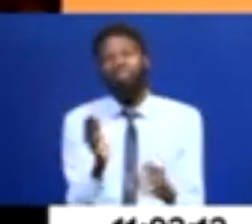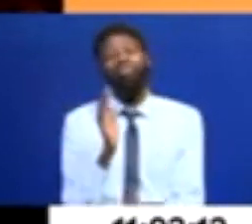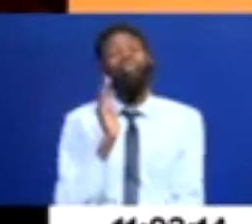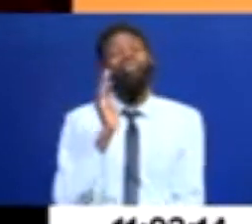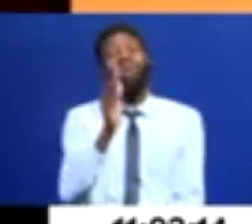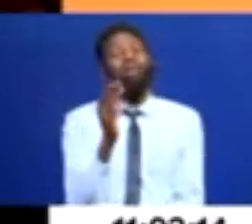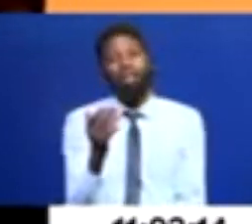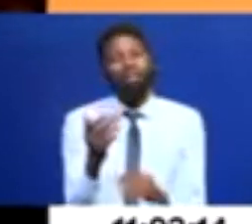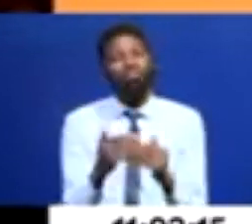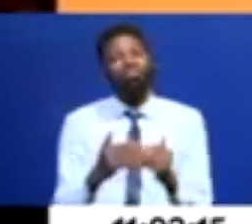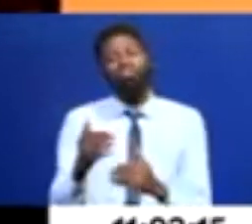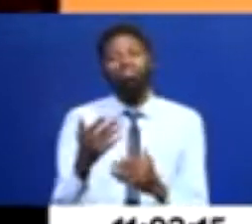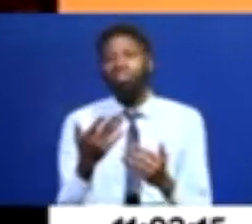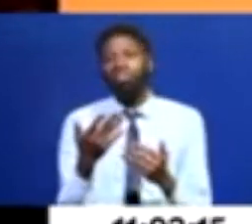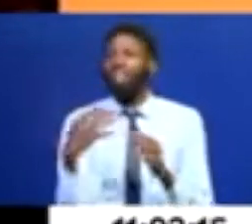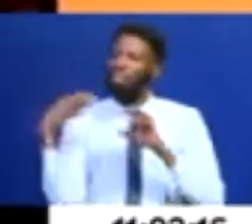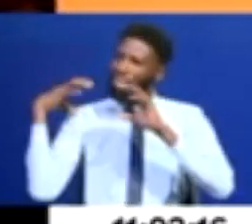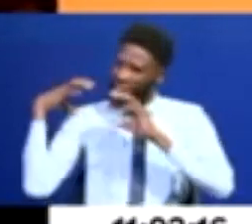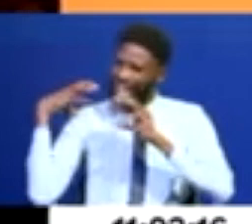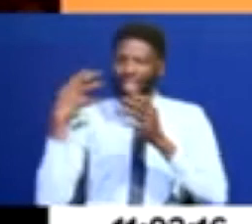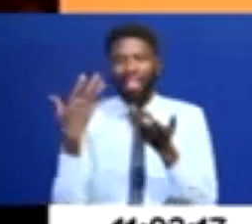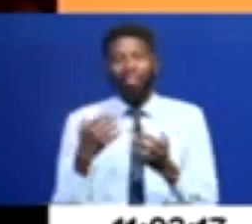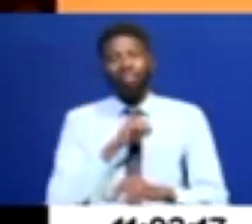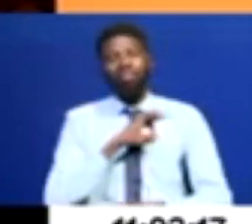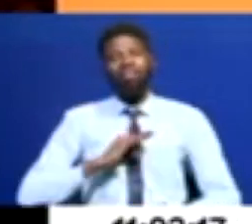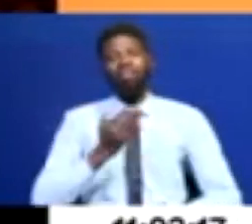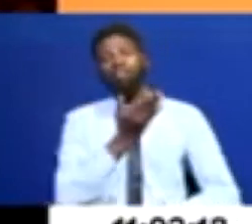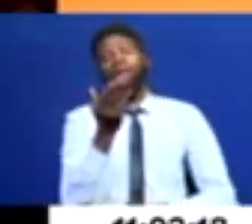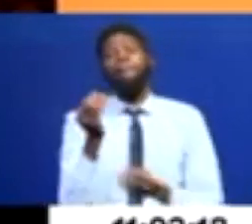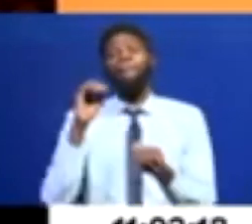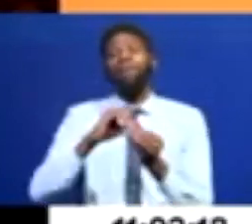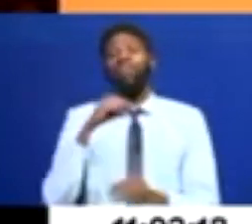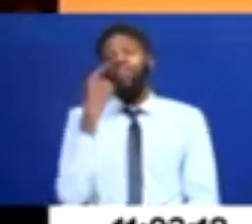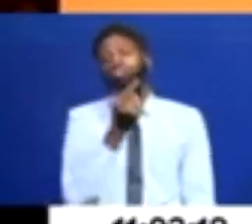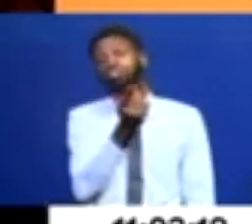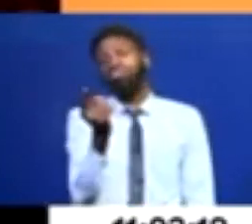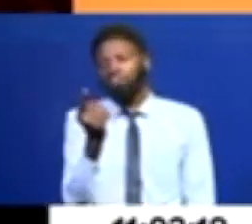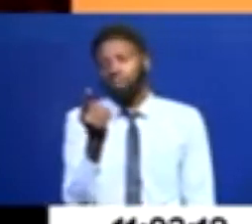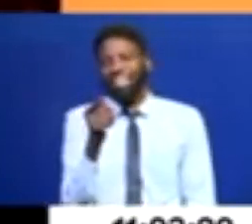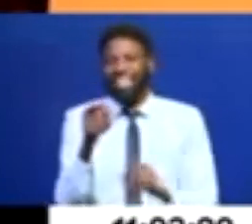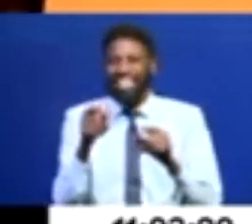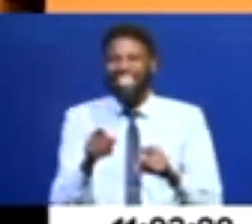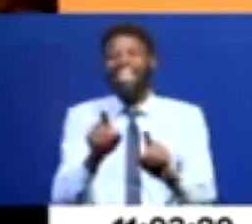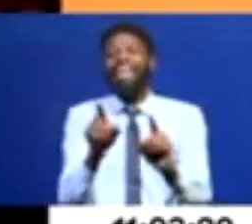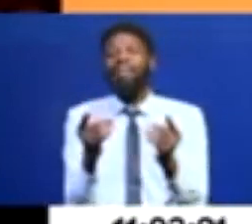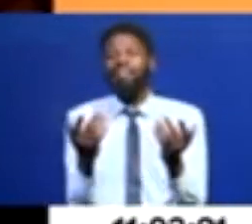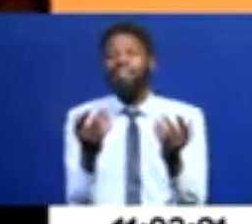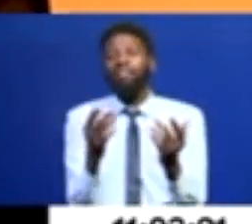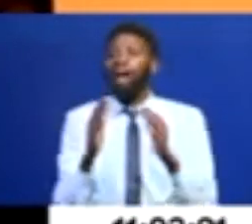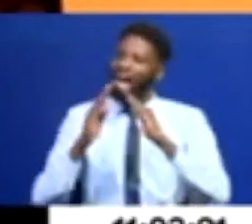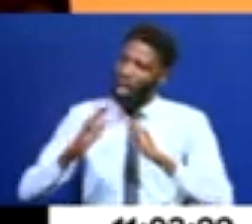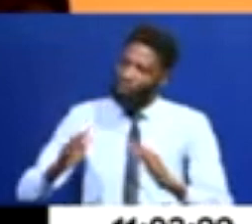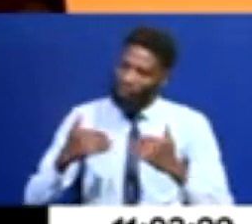very a heavy load to employees, especially those who have been loaded with, they have